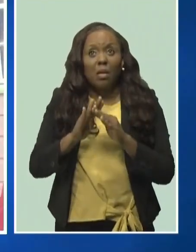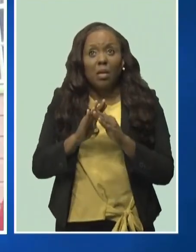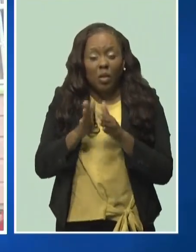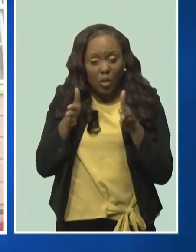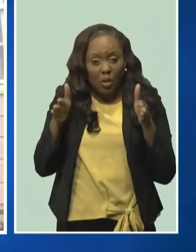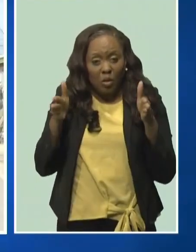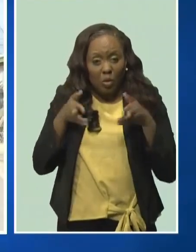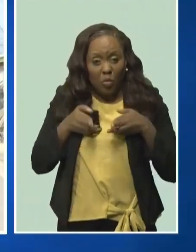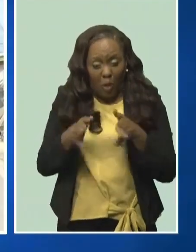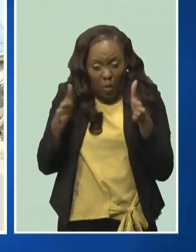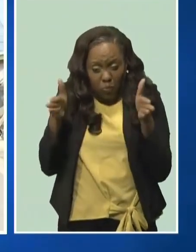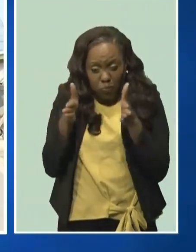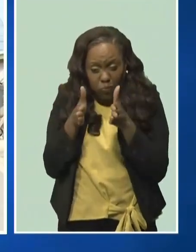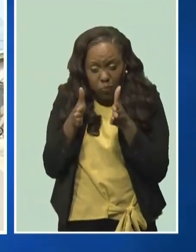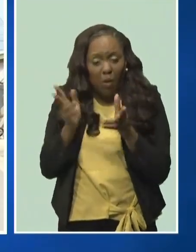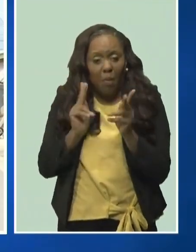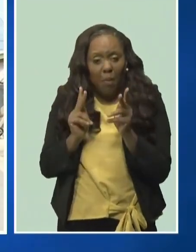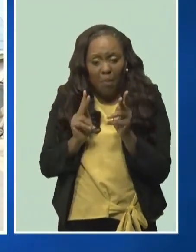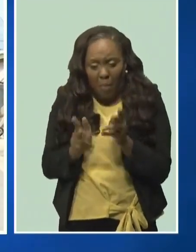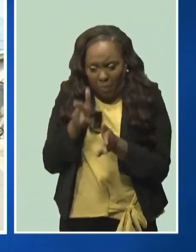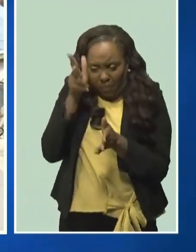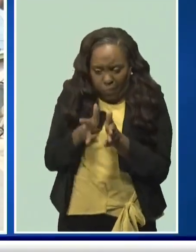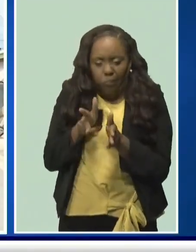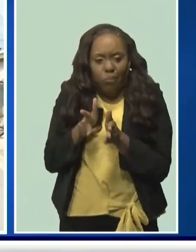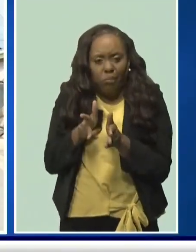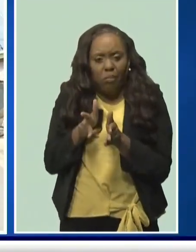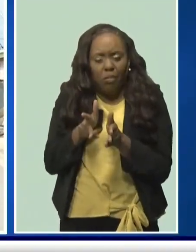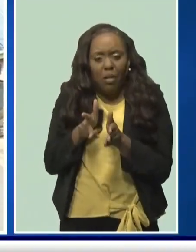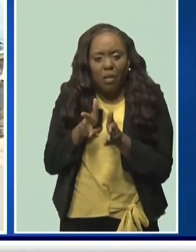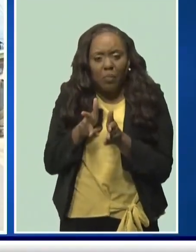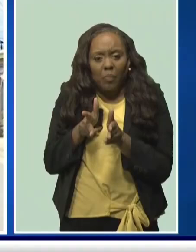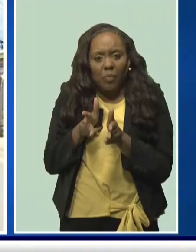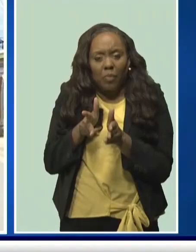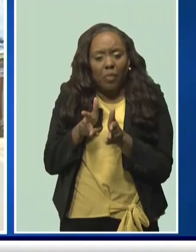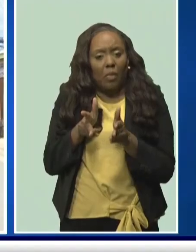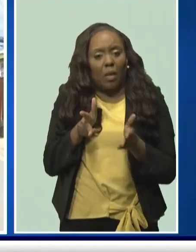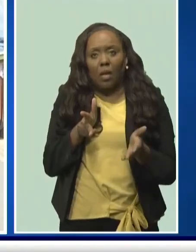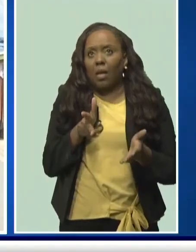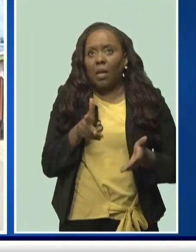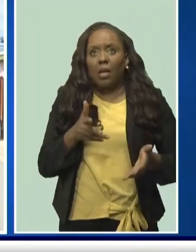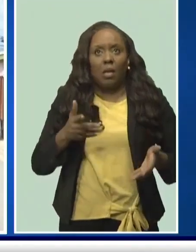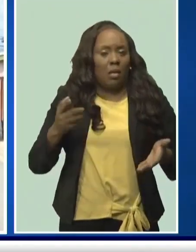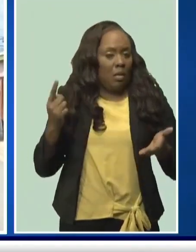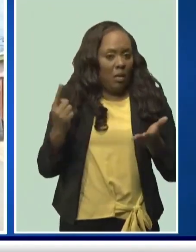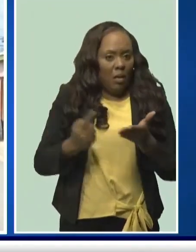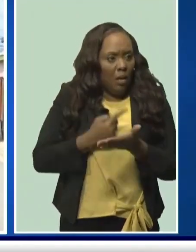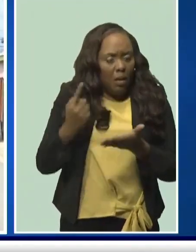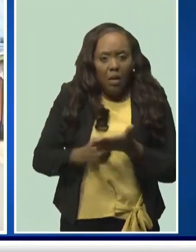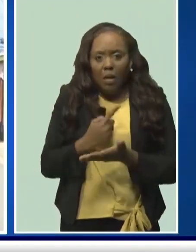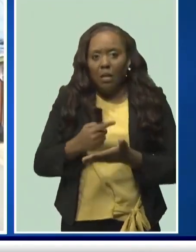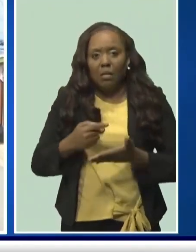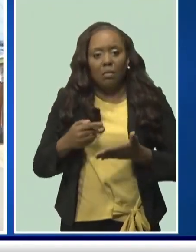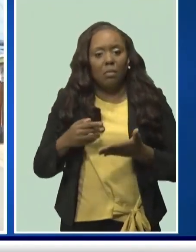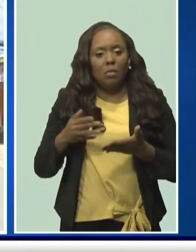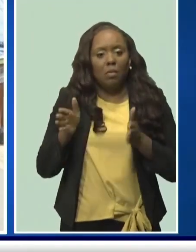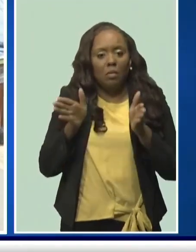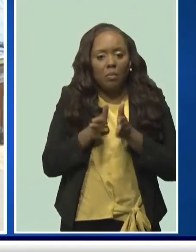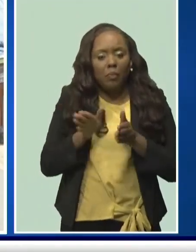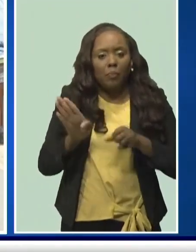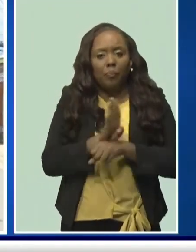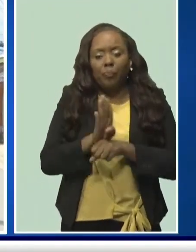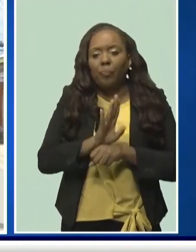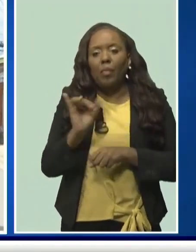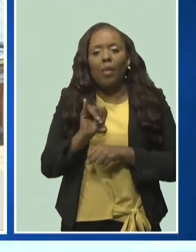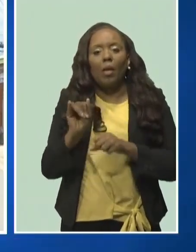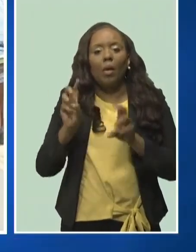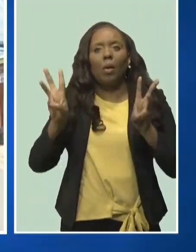there's a tendency for people sometimes to park on the road itself. Sometimes we even have small businesses like